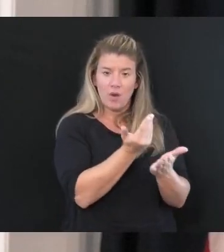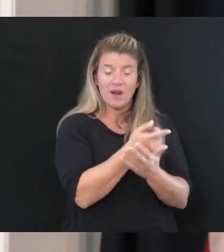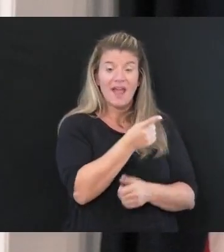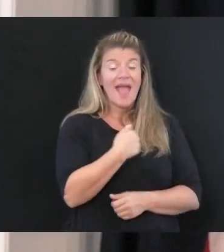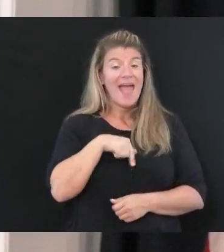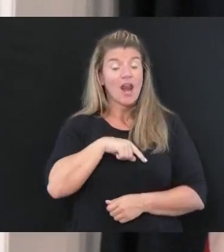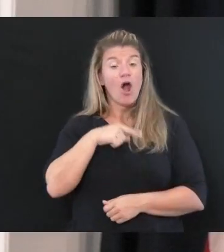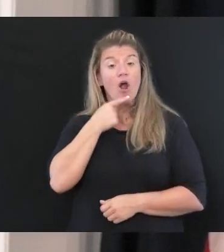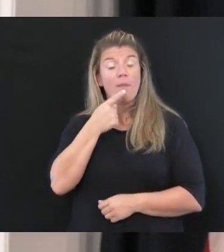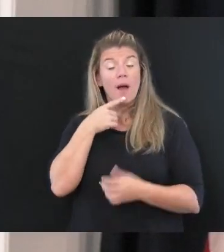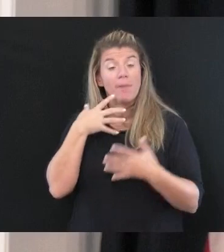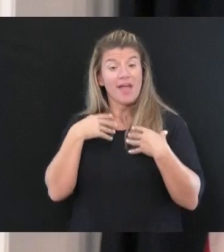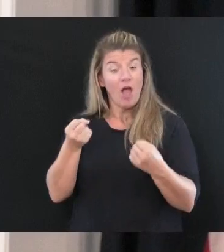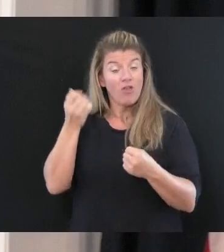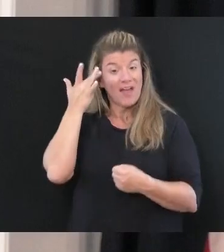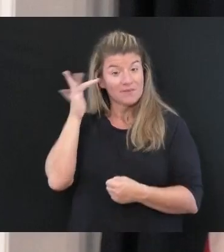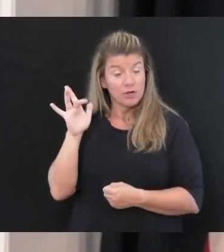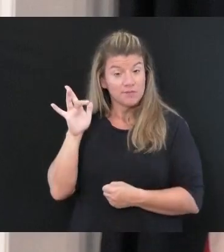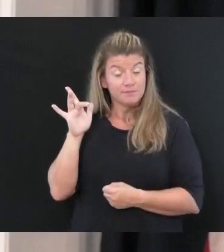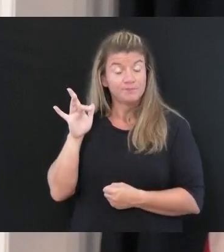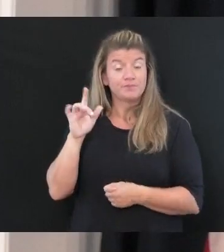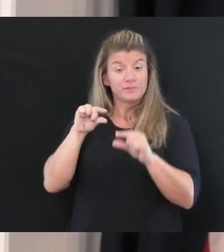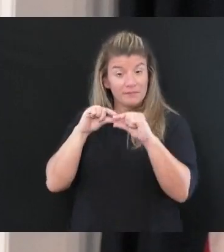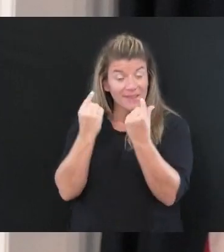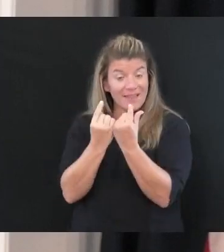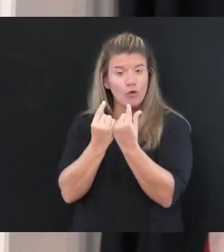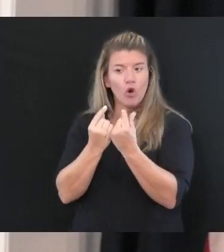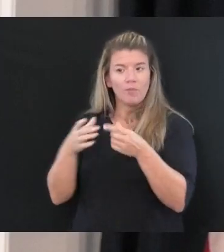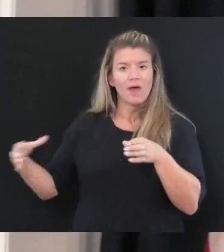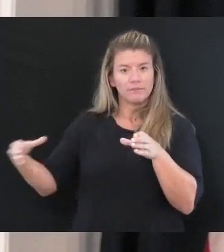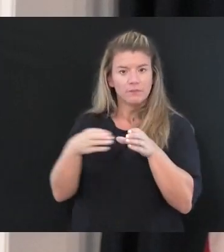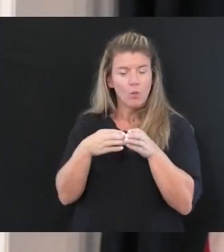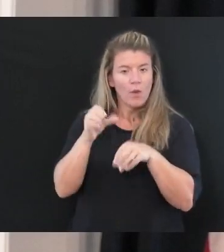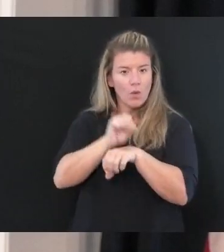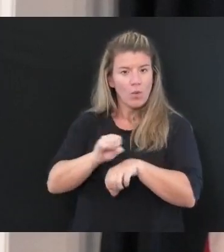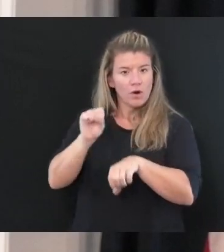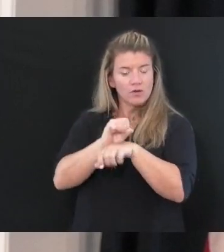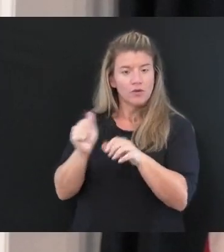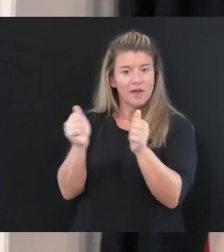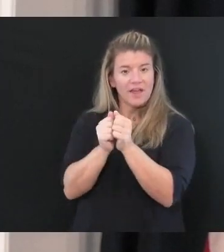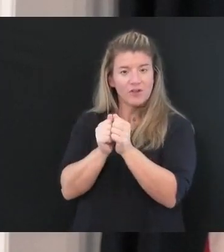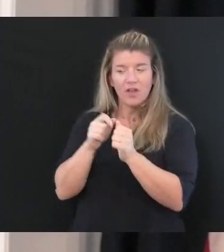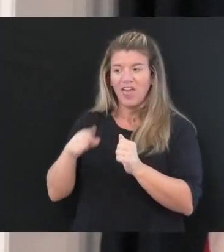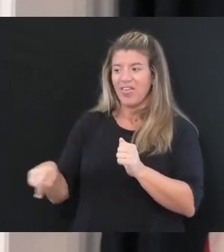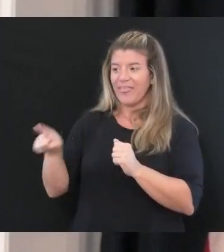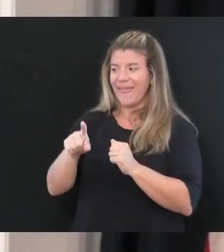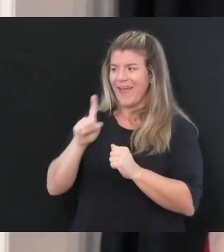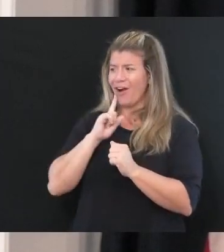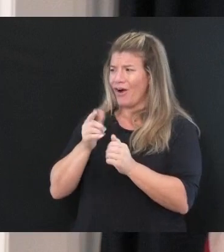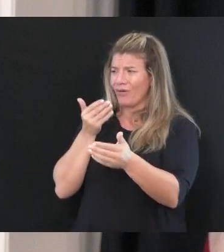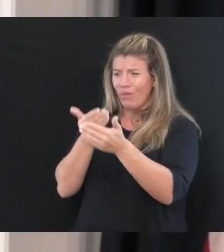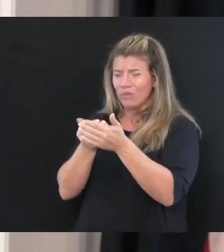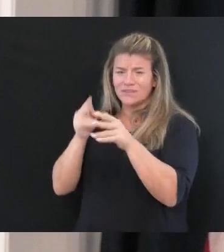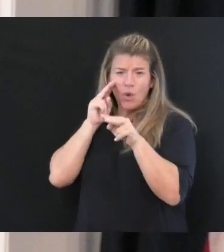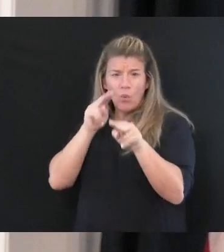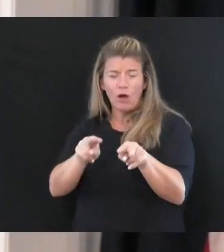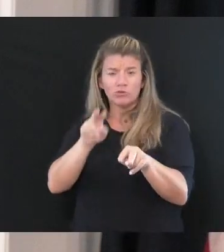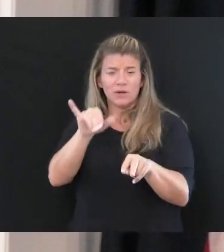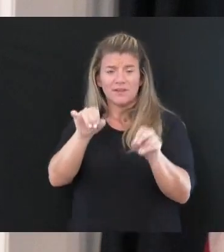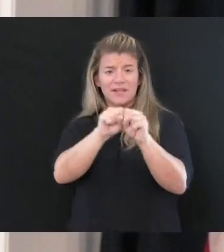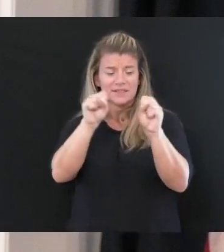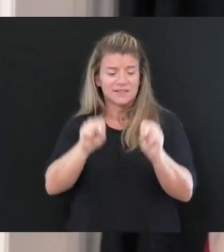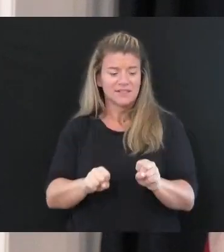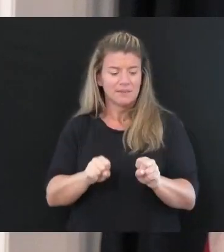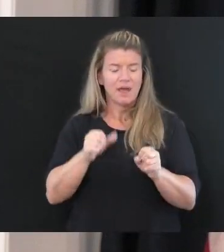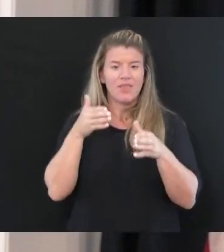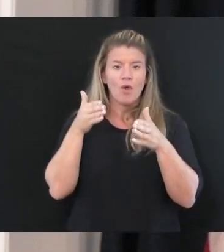experts in our group that we rely on are closely monitoring with us the way that